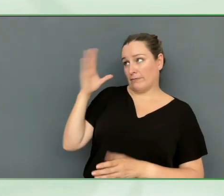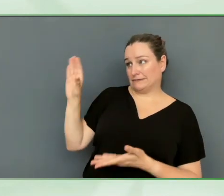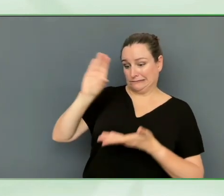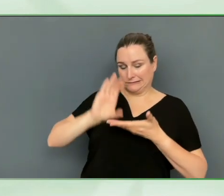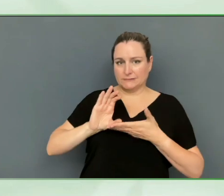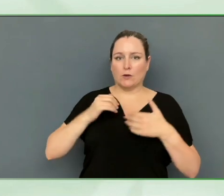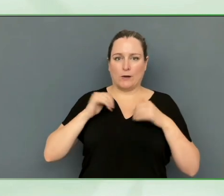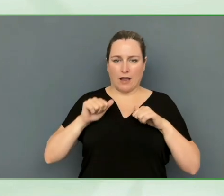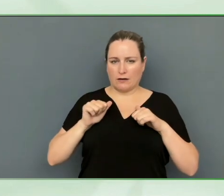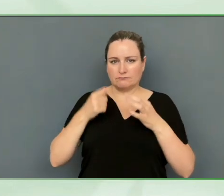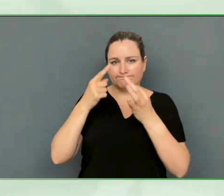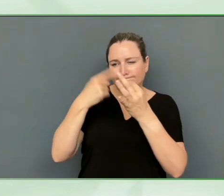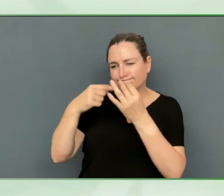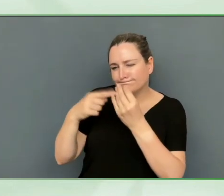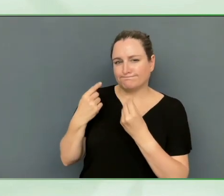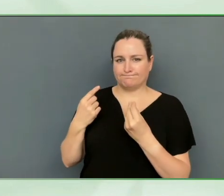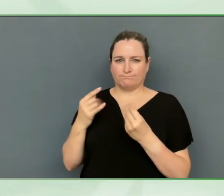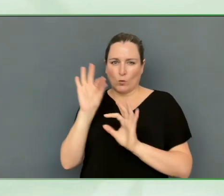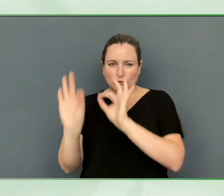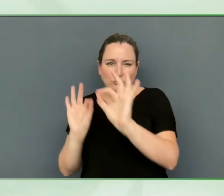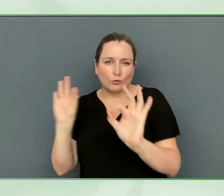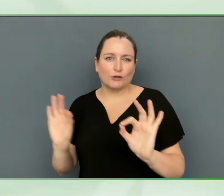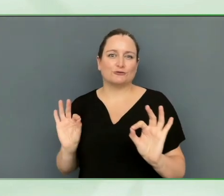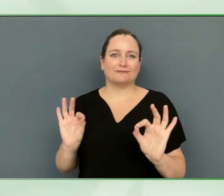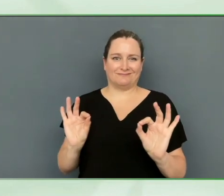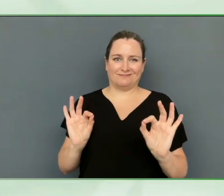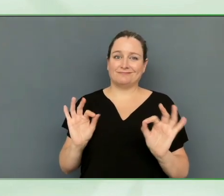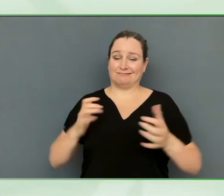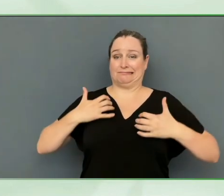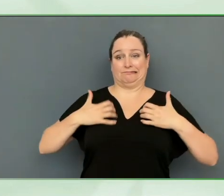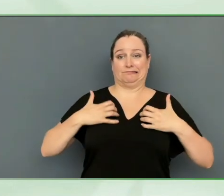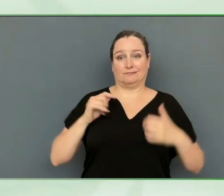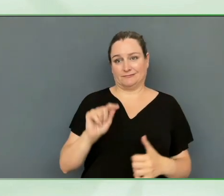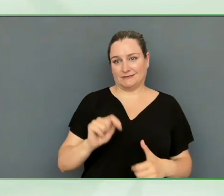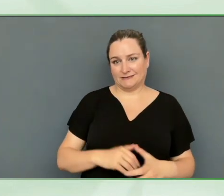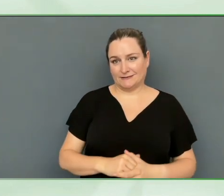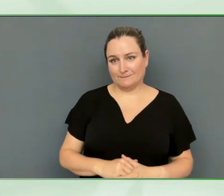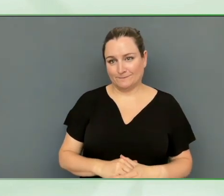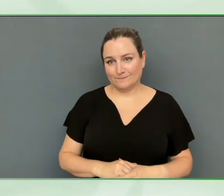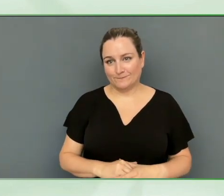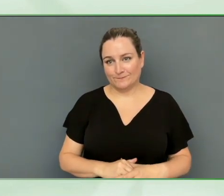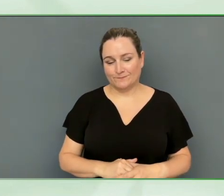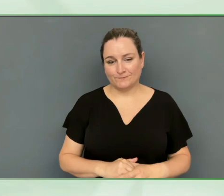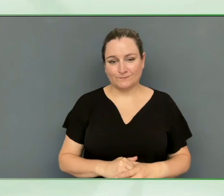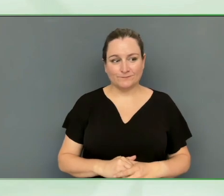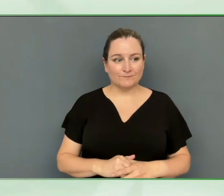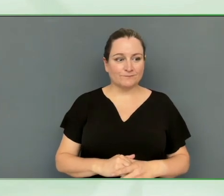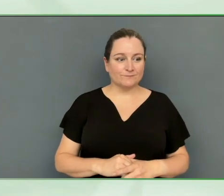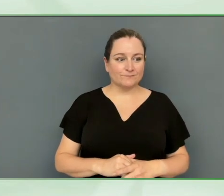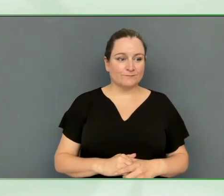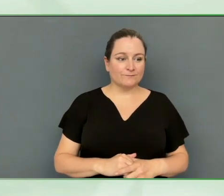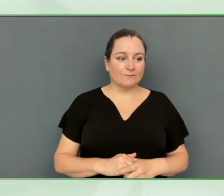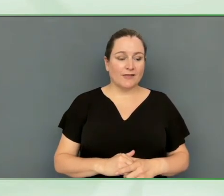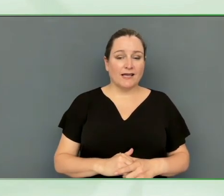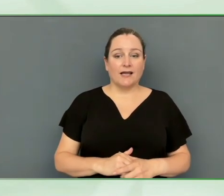So we are able to see what disability population that exists. But then there is also